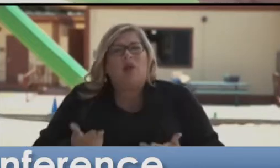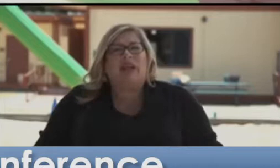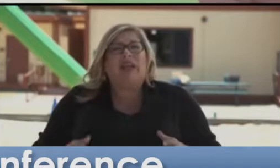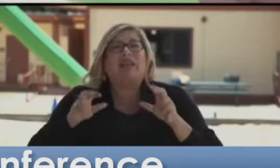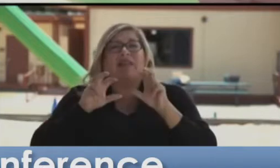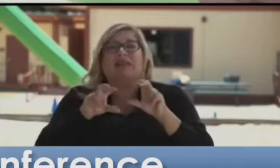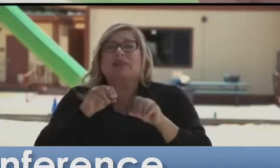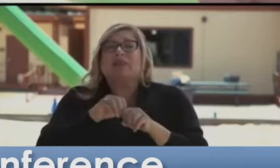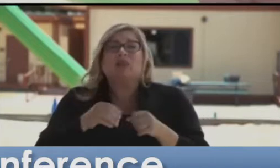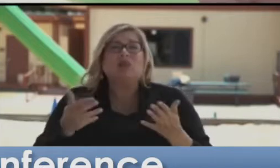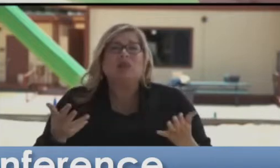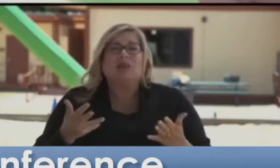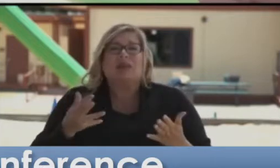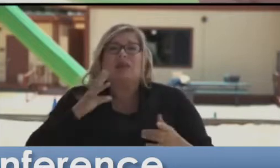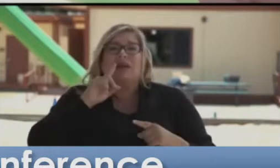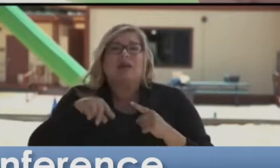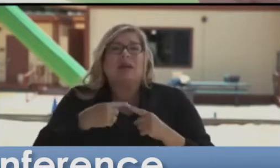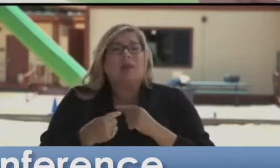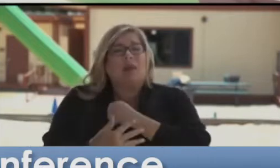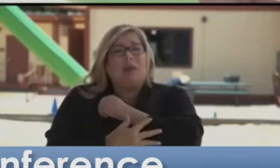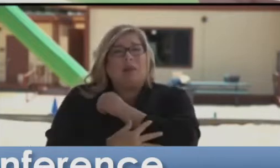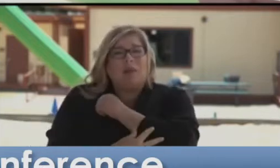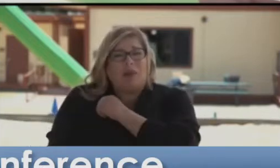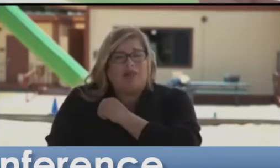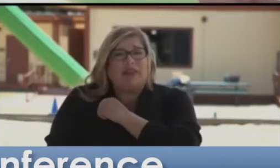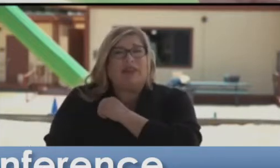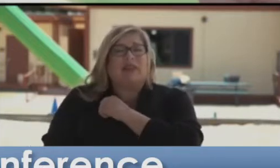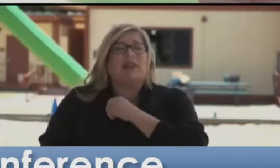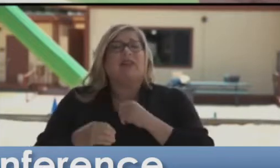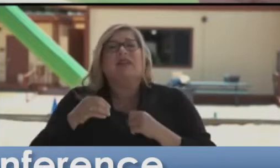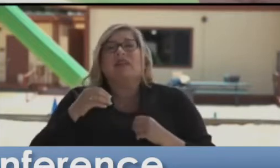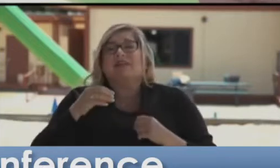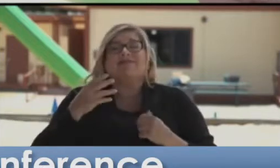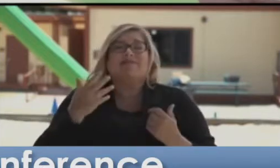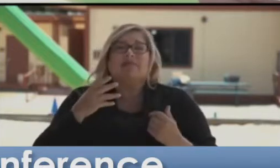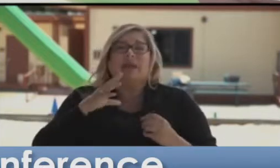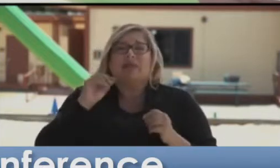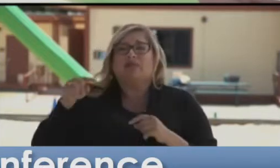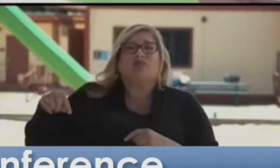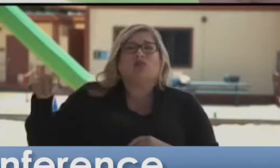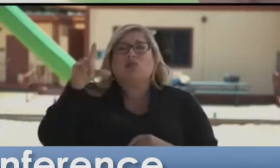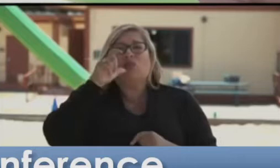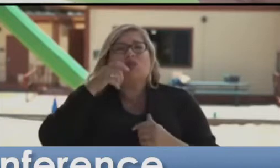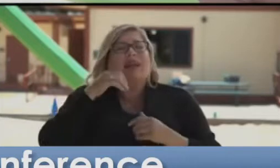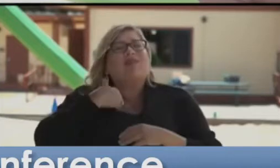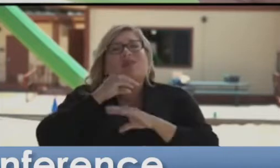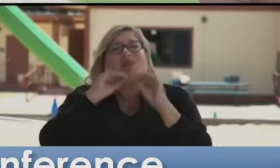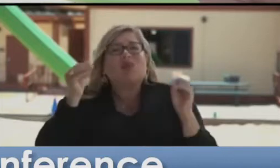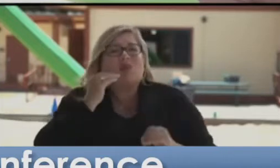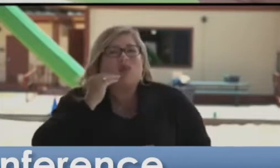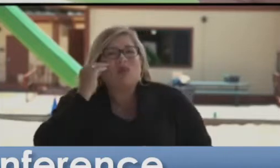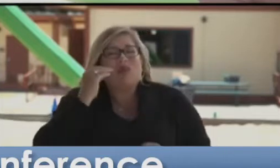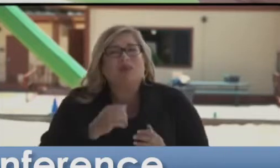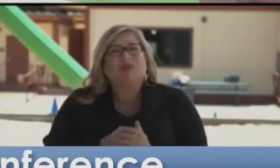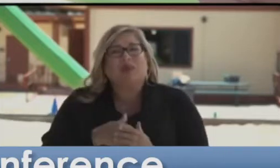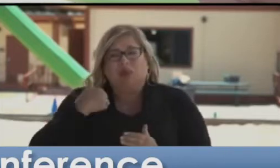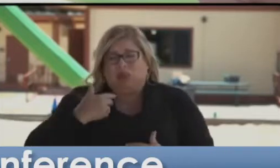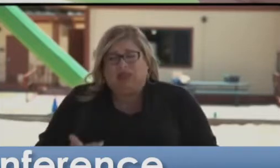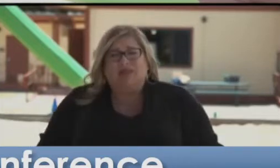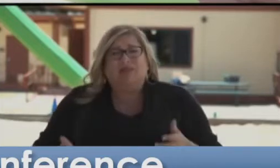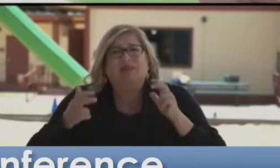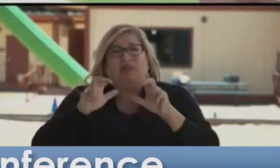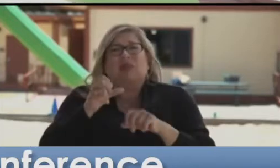the issue of poverty in its most acute form and manifestation, the issue of homelessness. An equivalent amount of money, $12